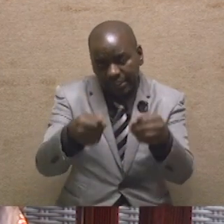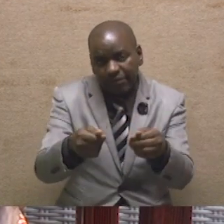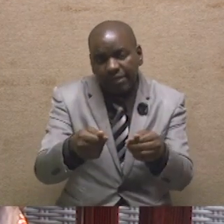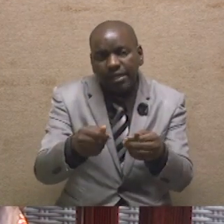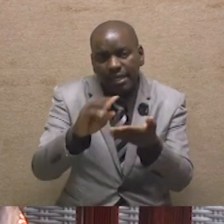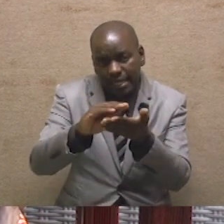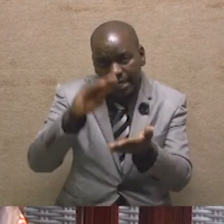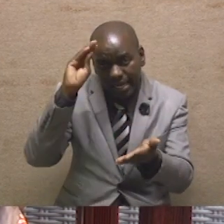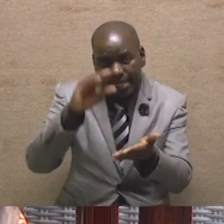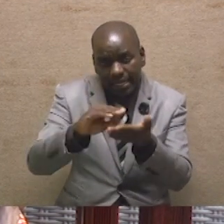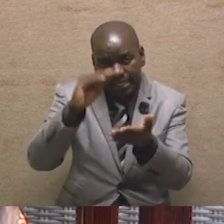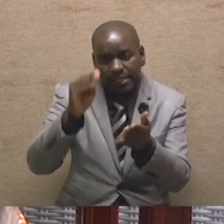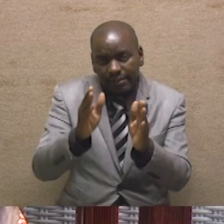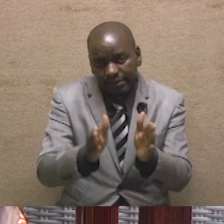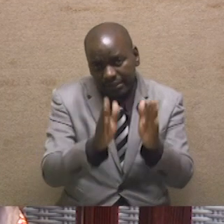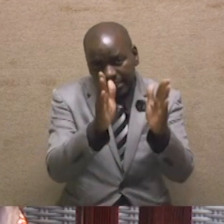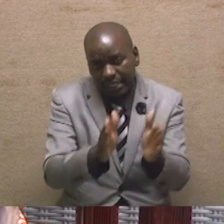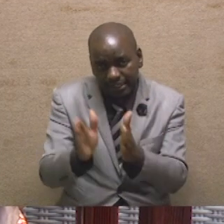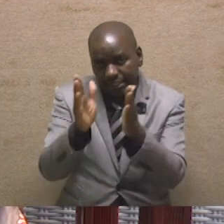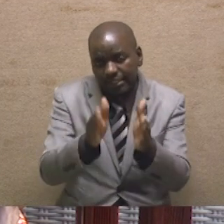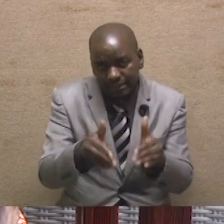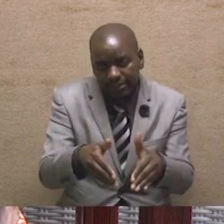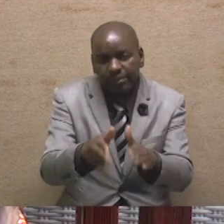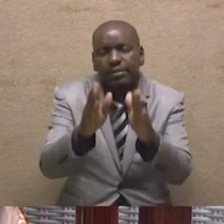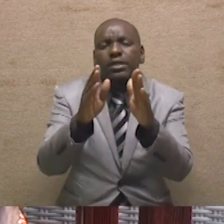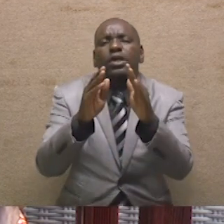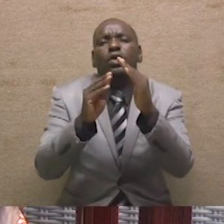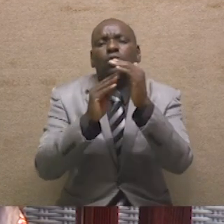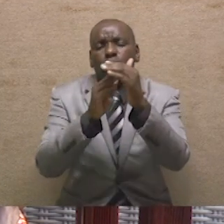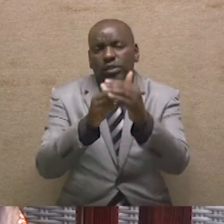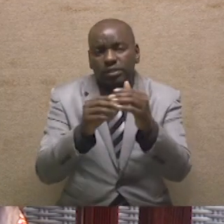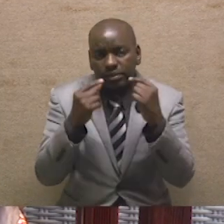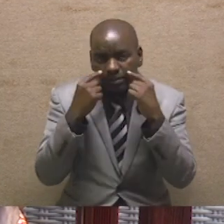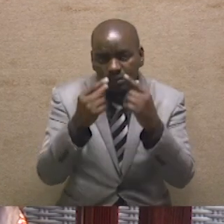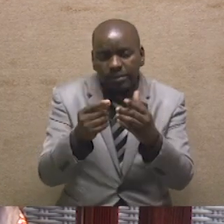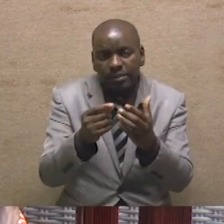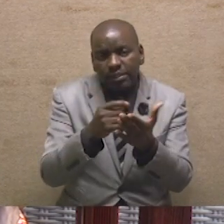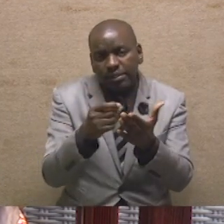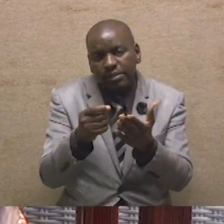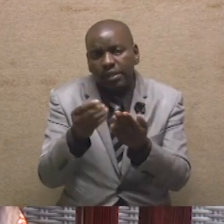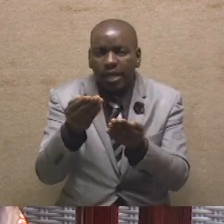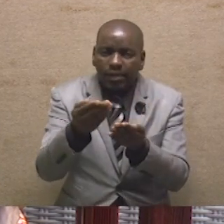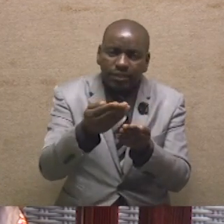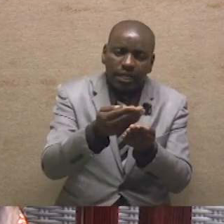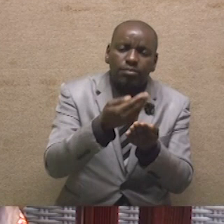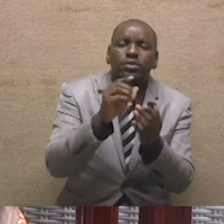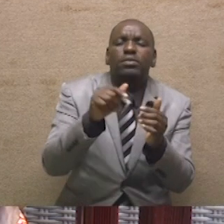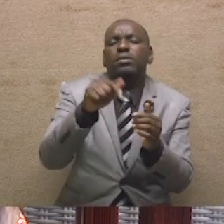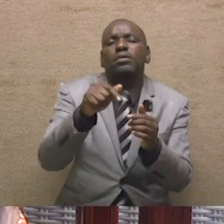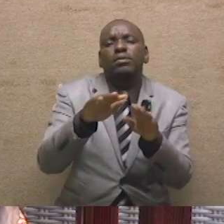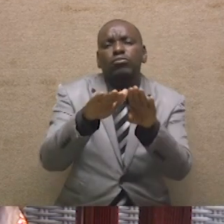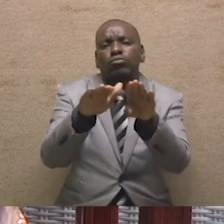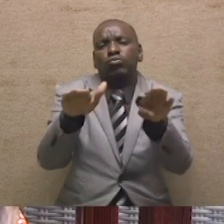with learning guidance and instruction towards stated outcomes